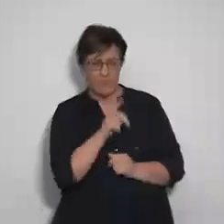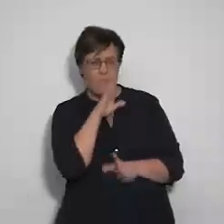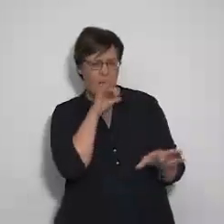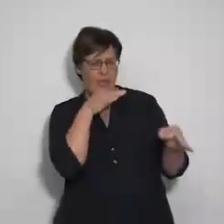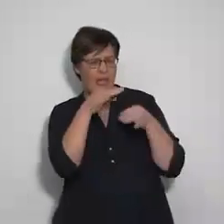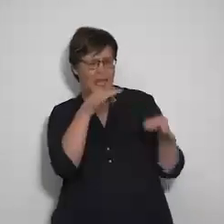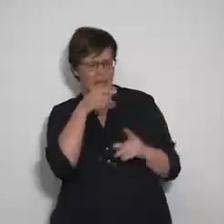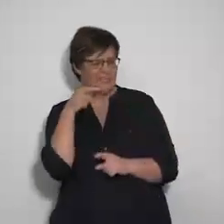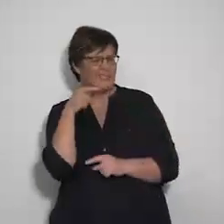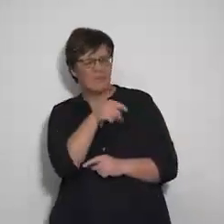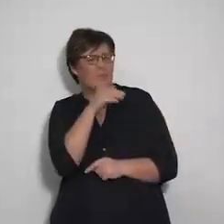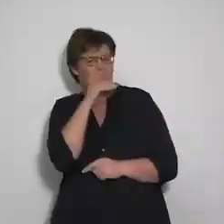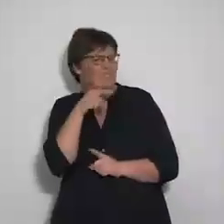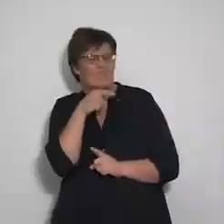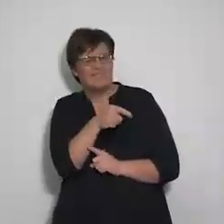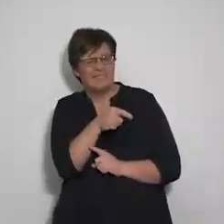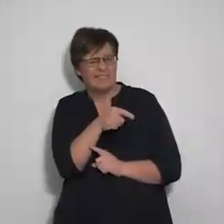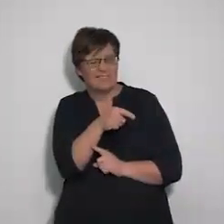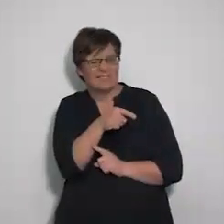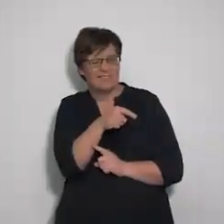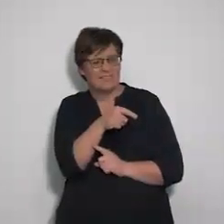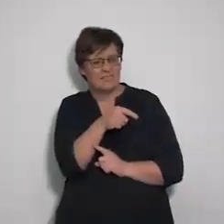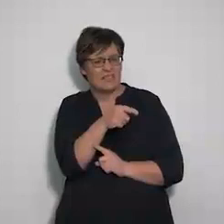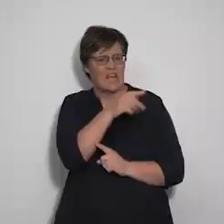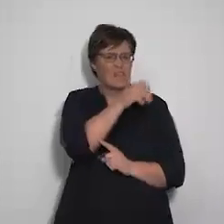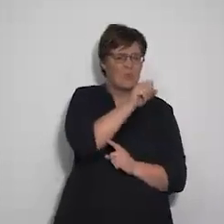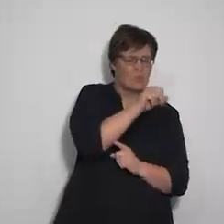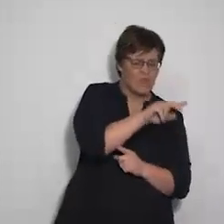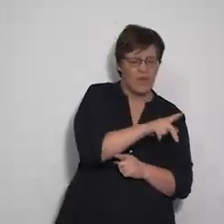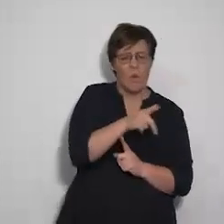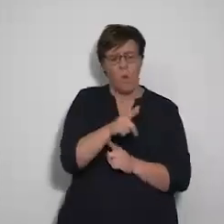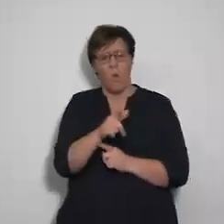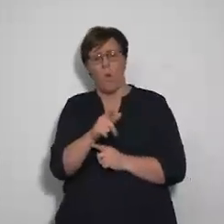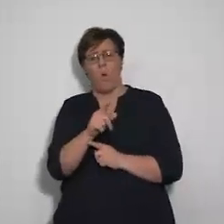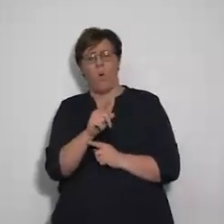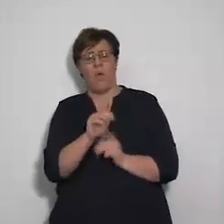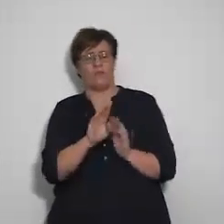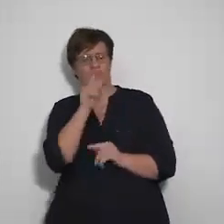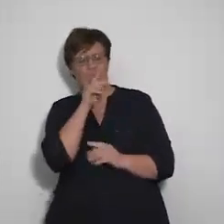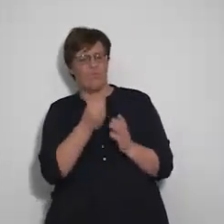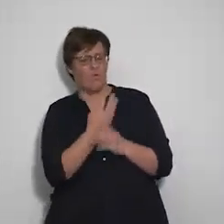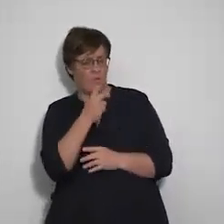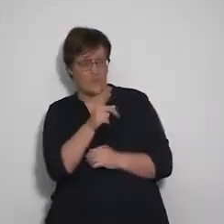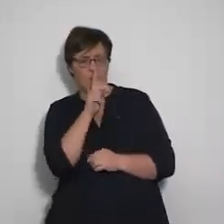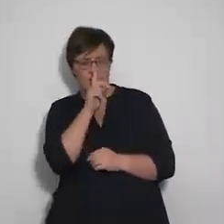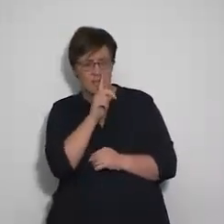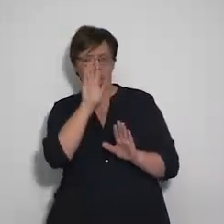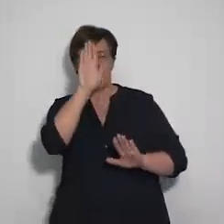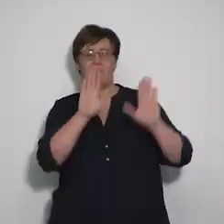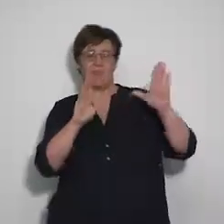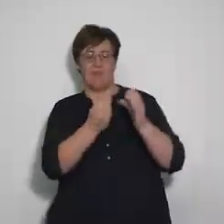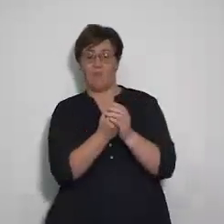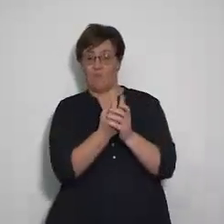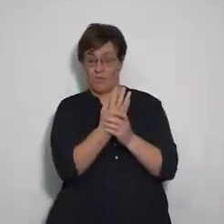If we were to define what we mean by geometric or exponential growth, we're going to see that